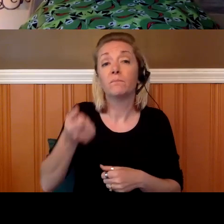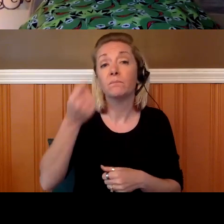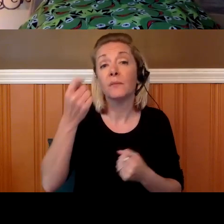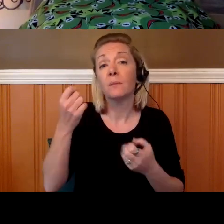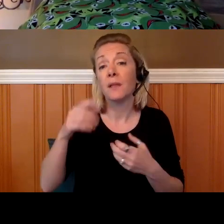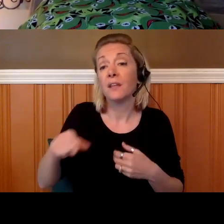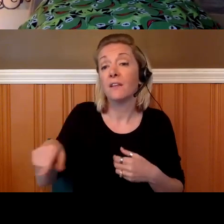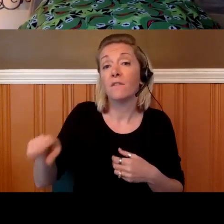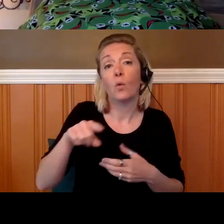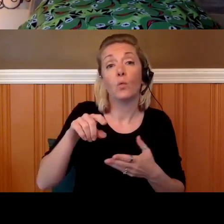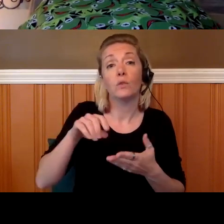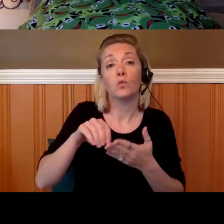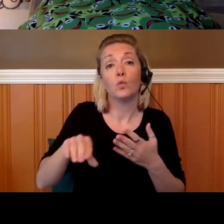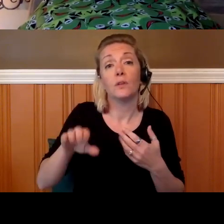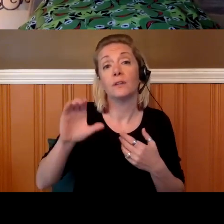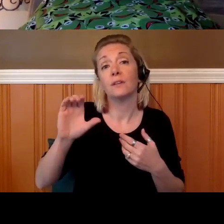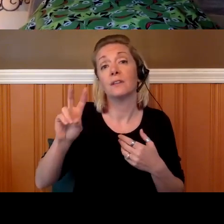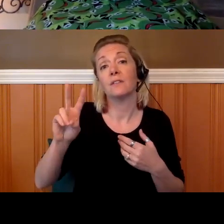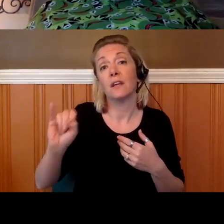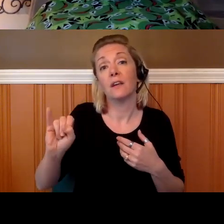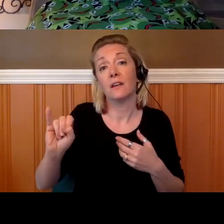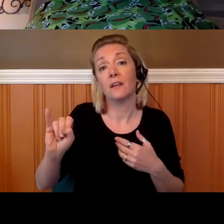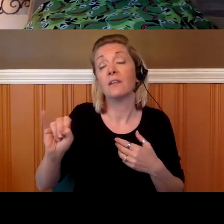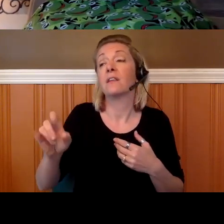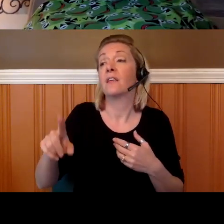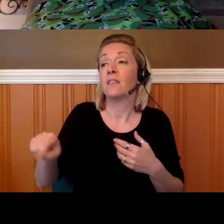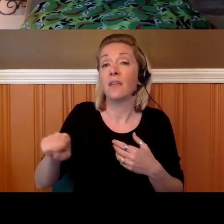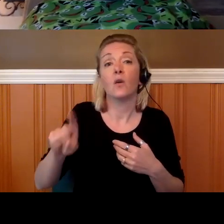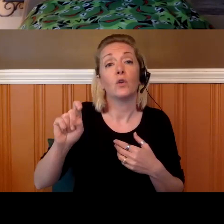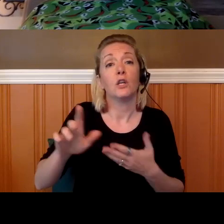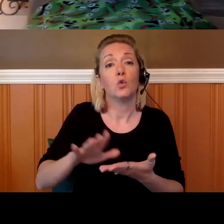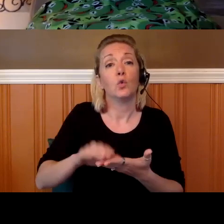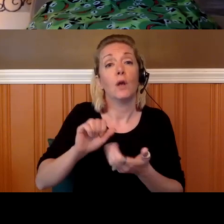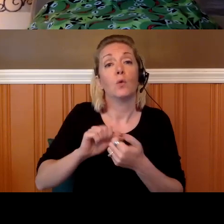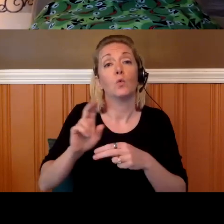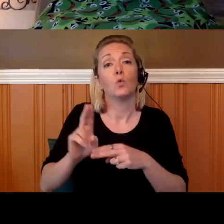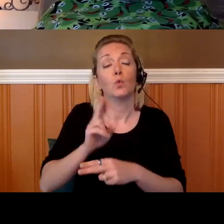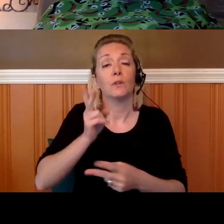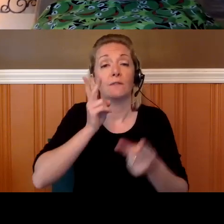visual symbols that they are going to need to use to communicate.